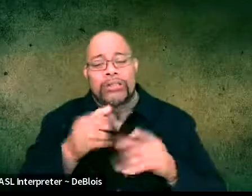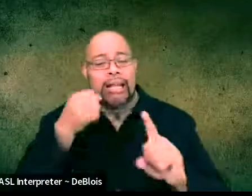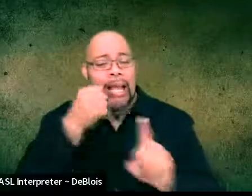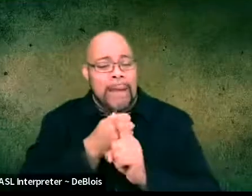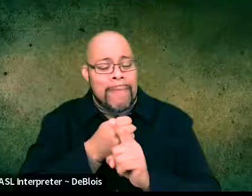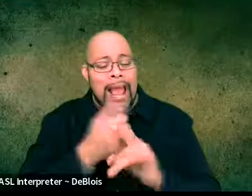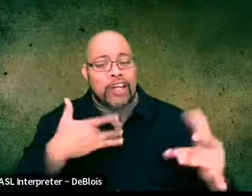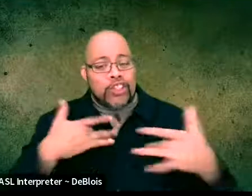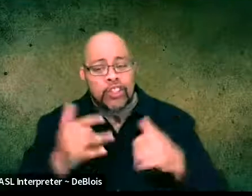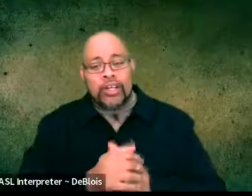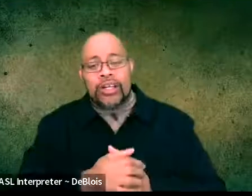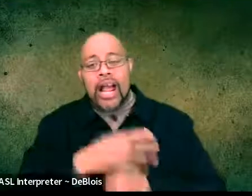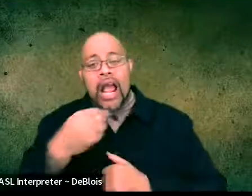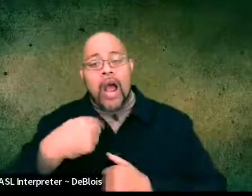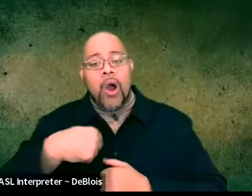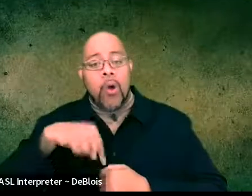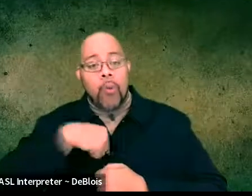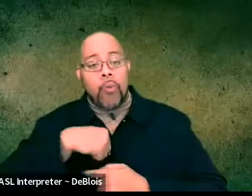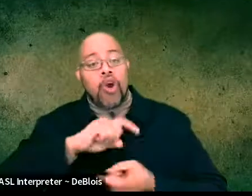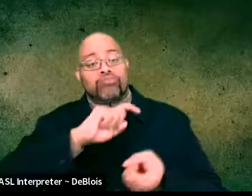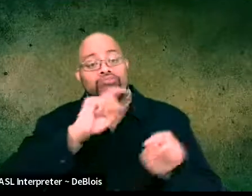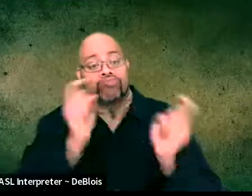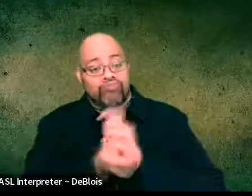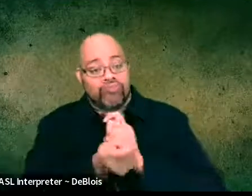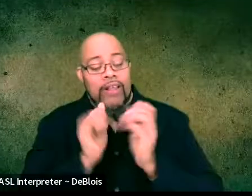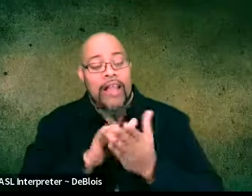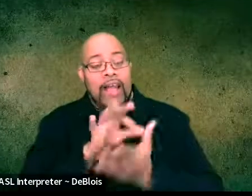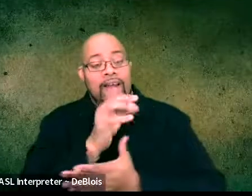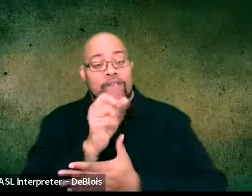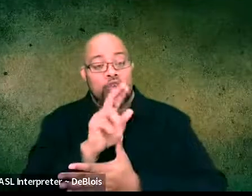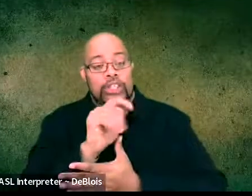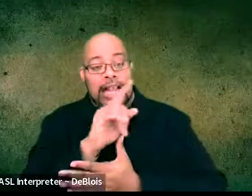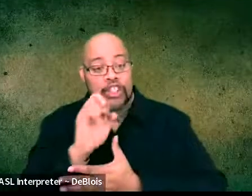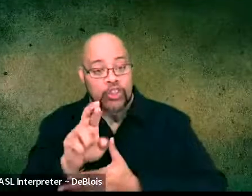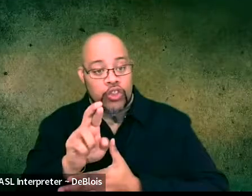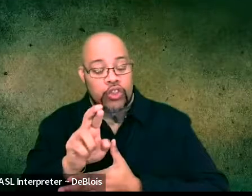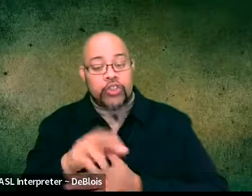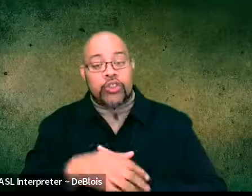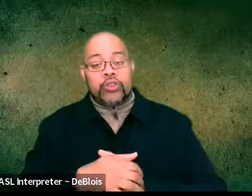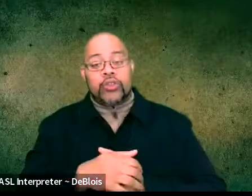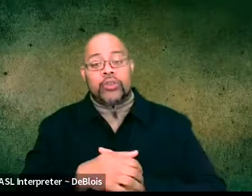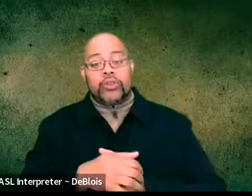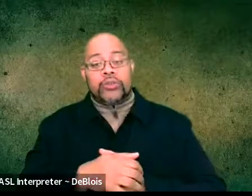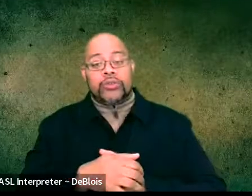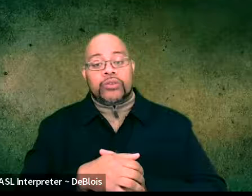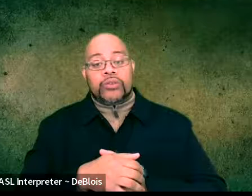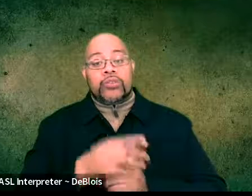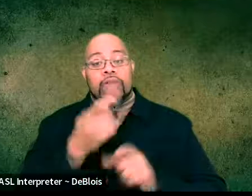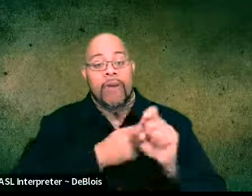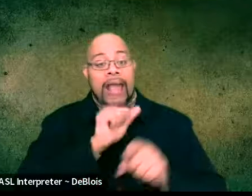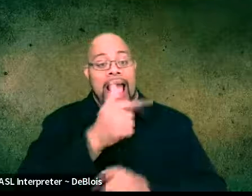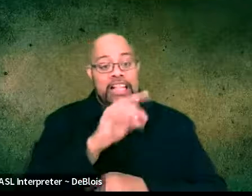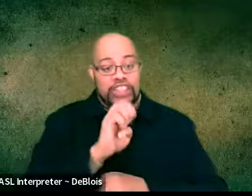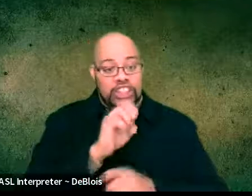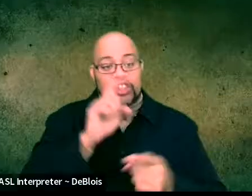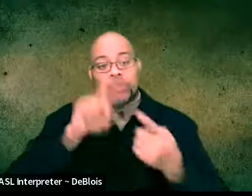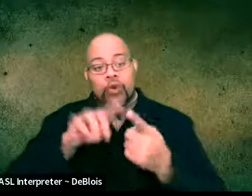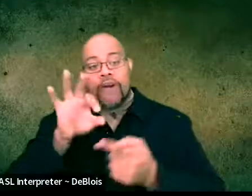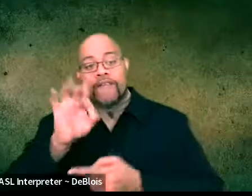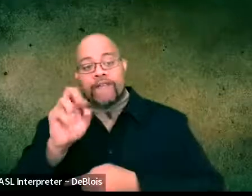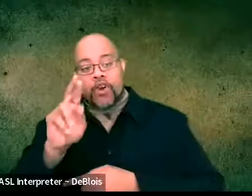and concerns, and we turned this fertilizer. We turned it into fertilizer. So from algae to fertilizer,